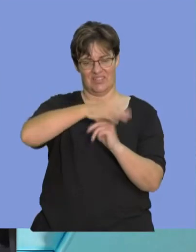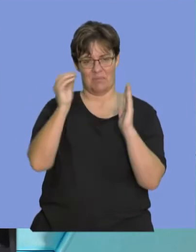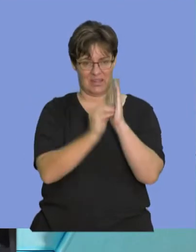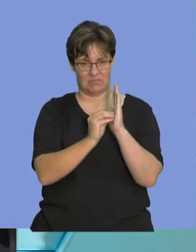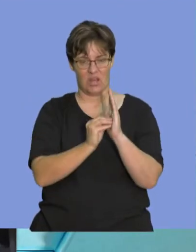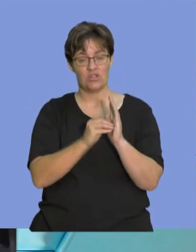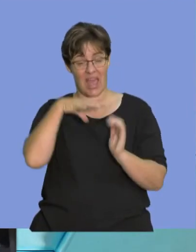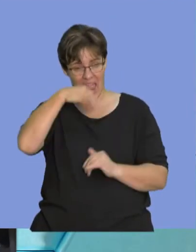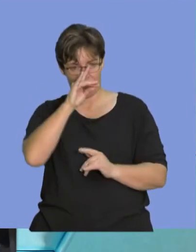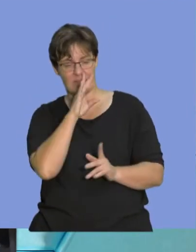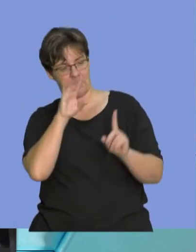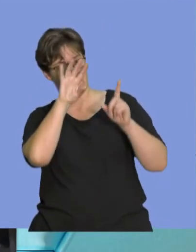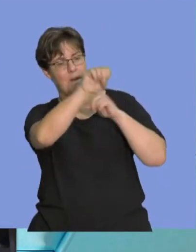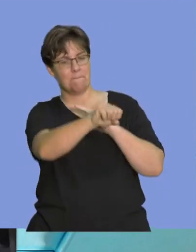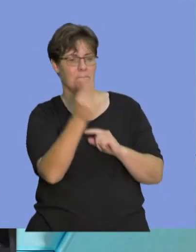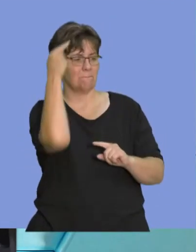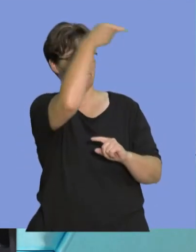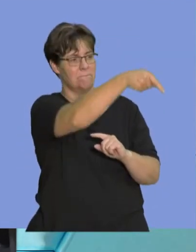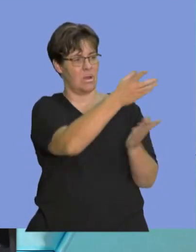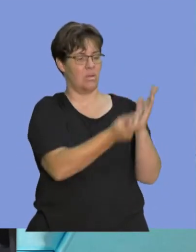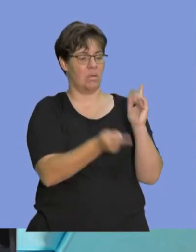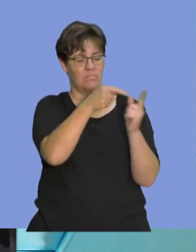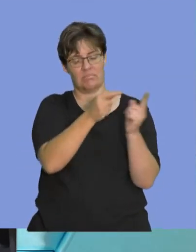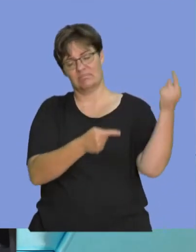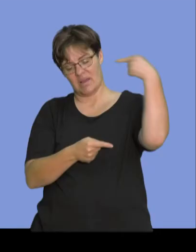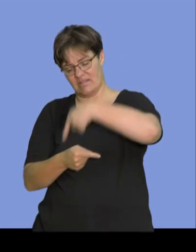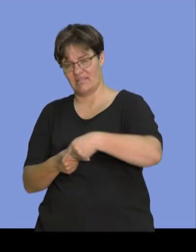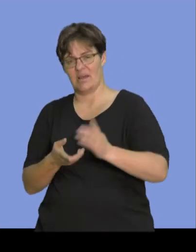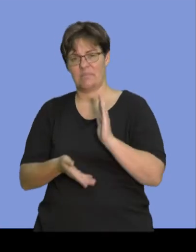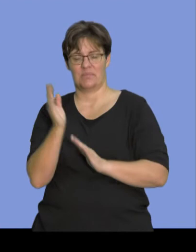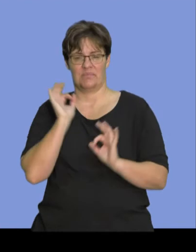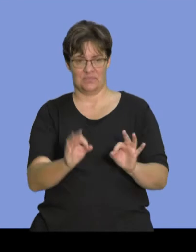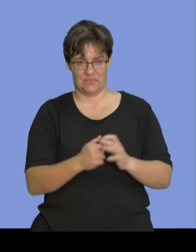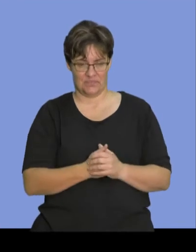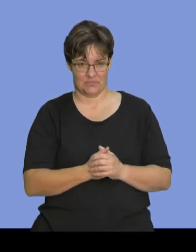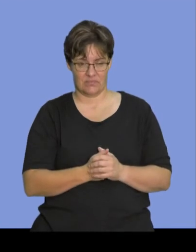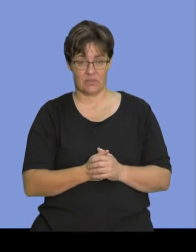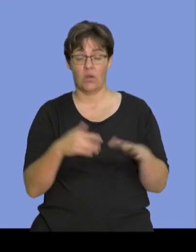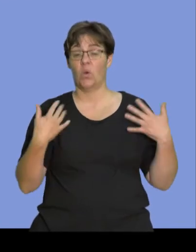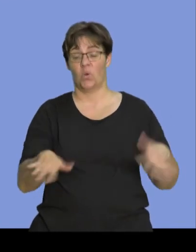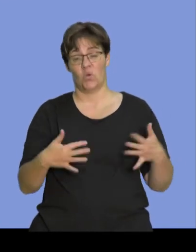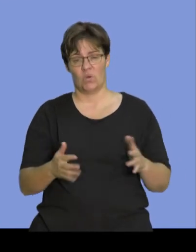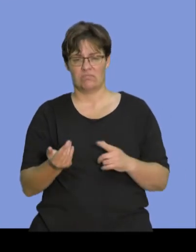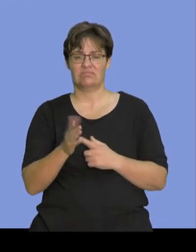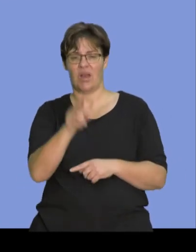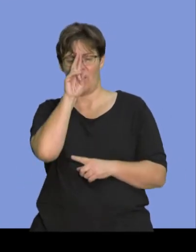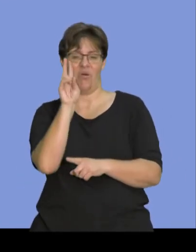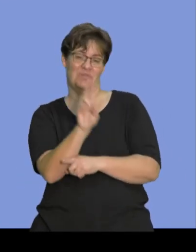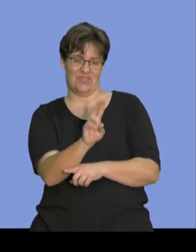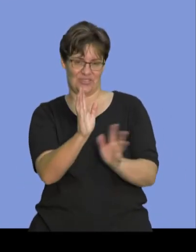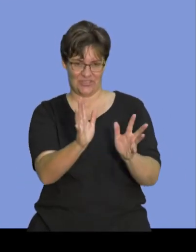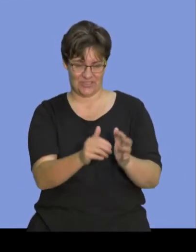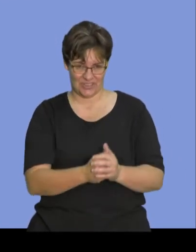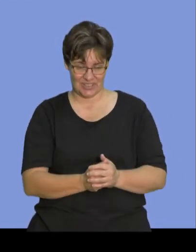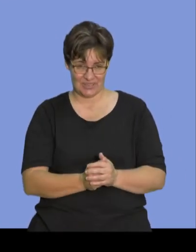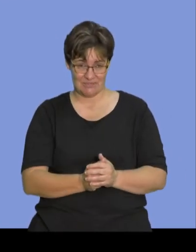helps migrating animals to locate their sense of direction, okay? Right, and then one of the phenomena, this